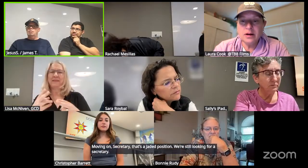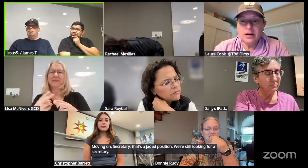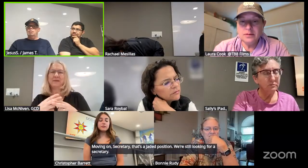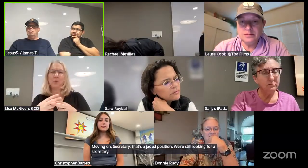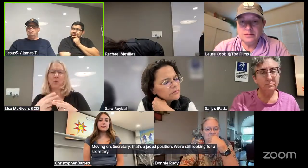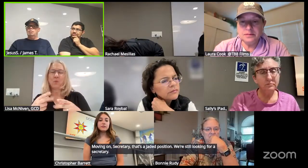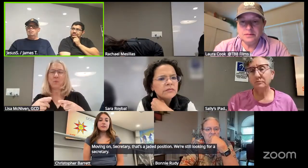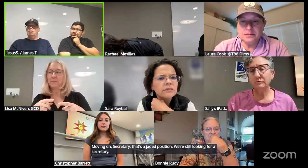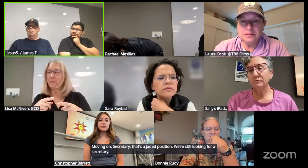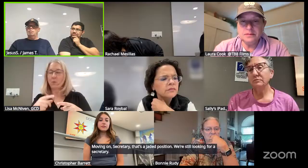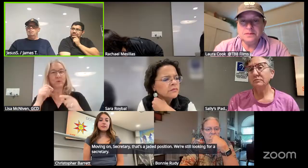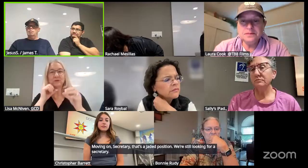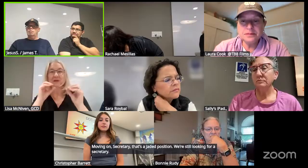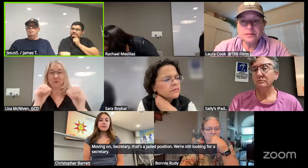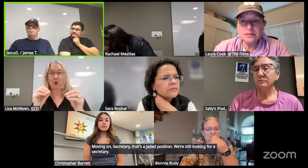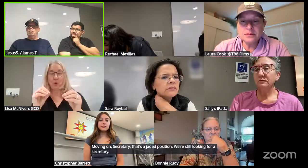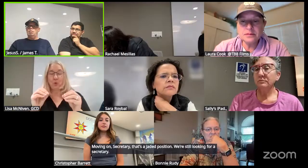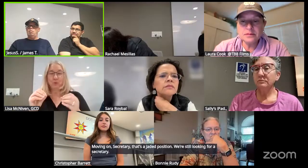board.